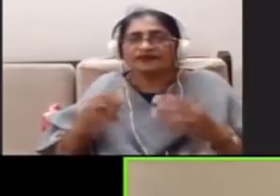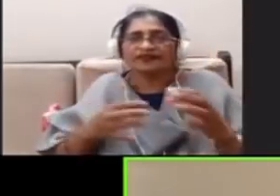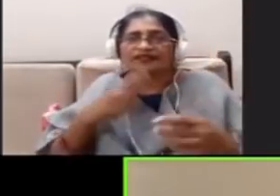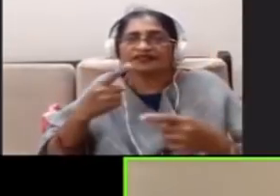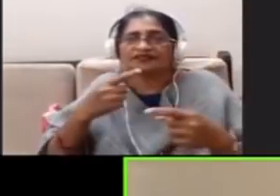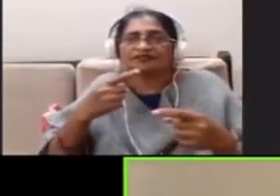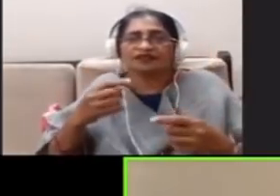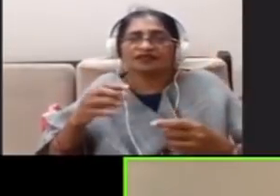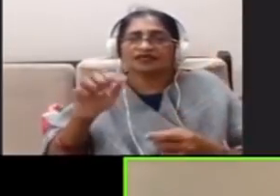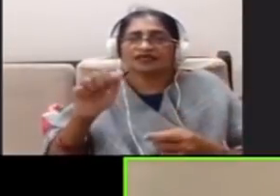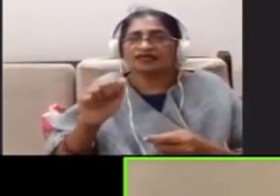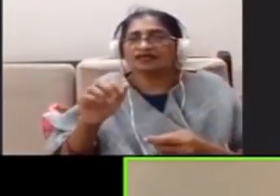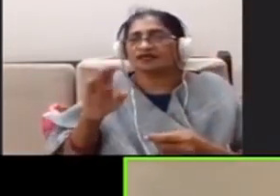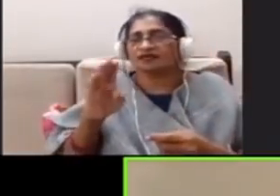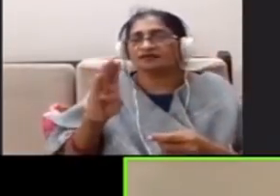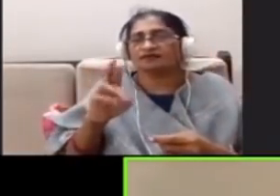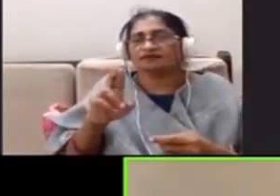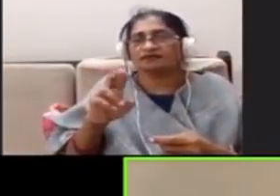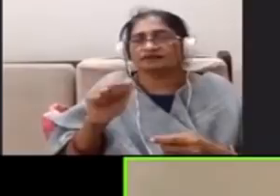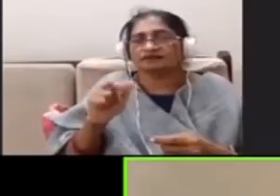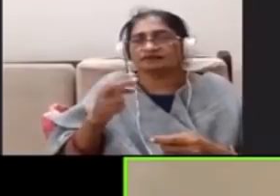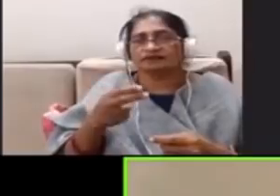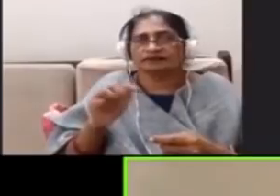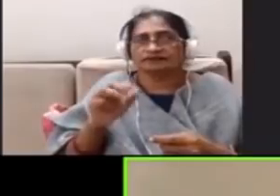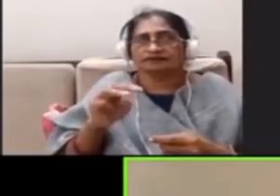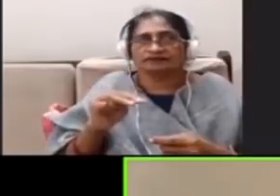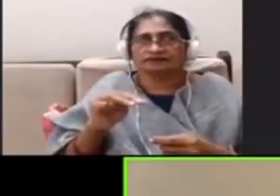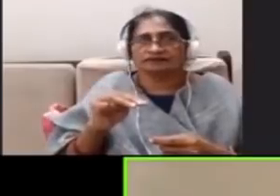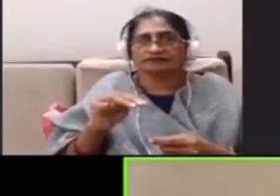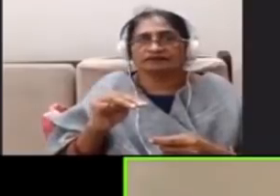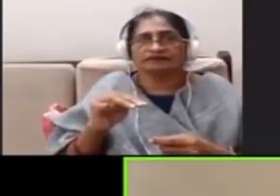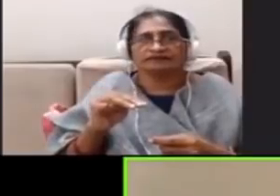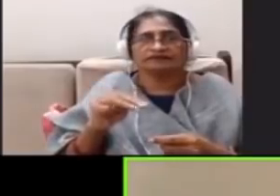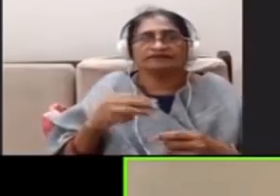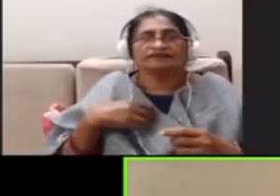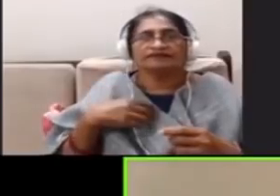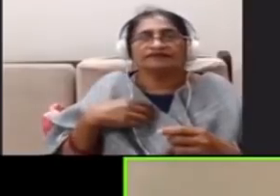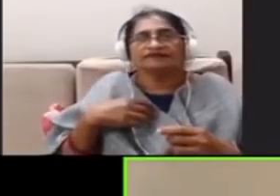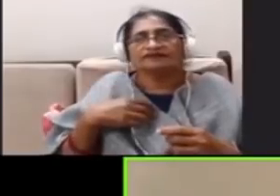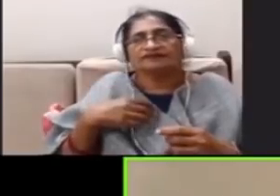Mr. Abraham, by Senator Mwaura, by Ms. Lapper, and